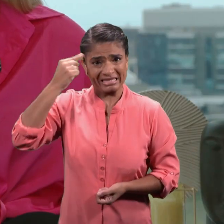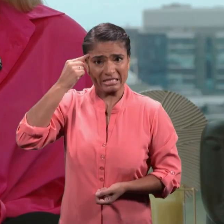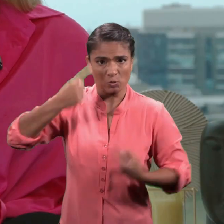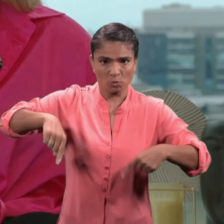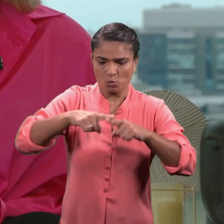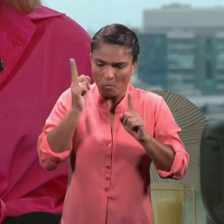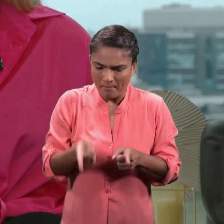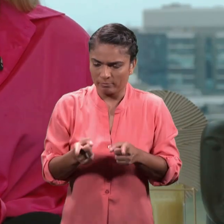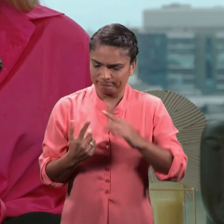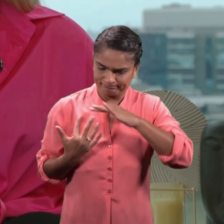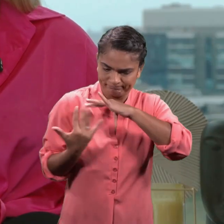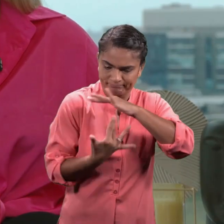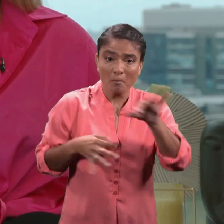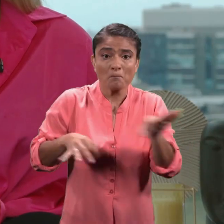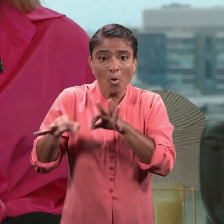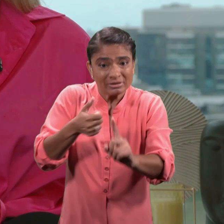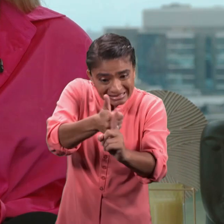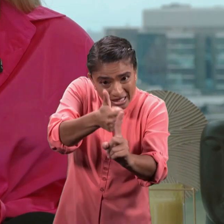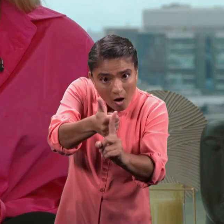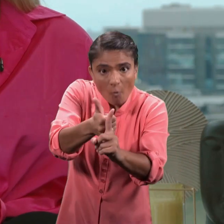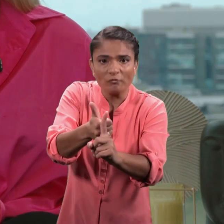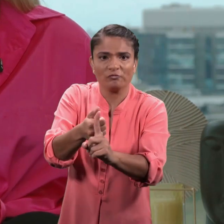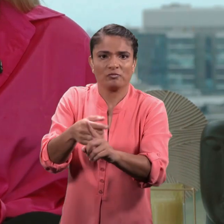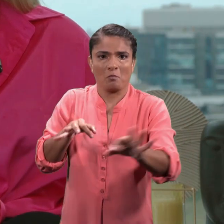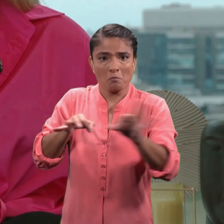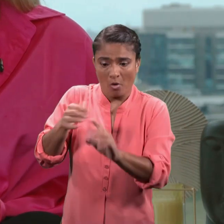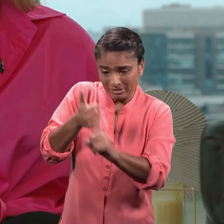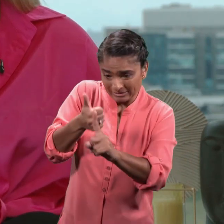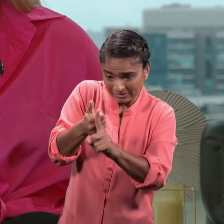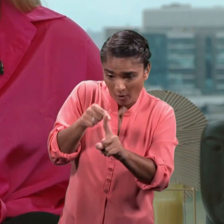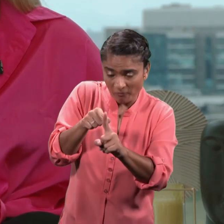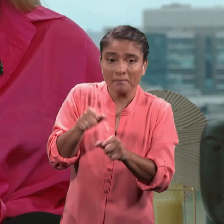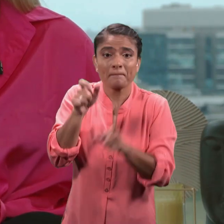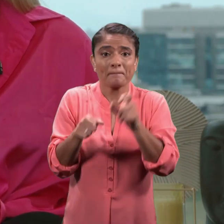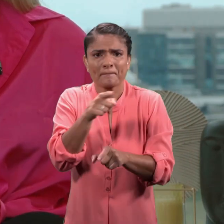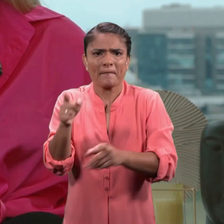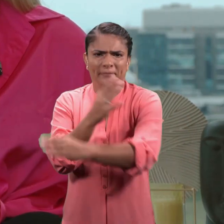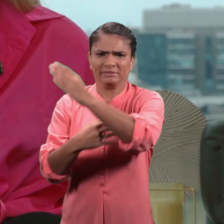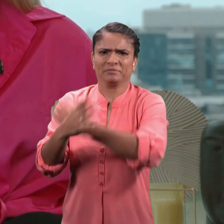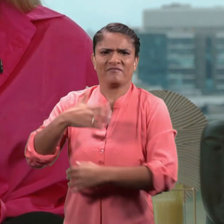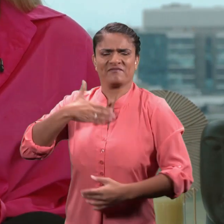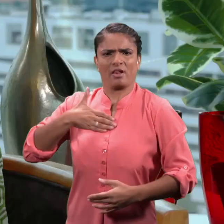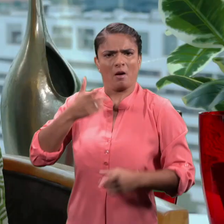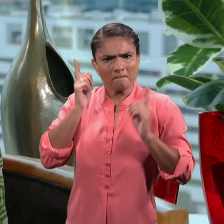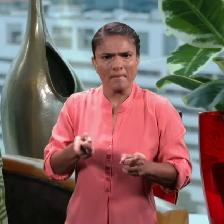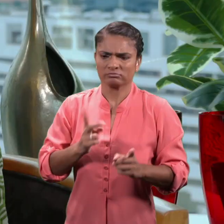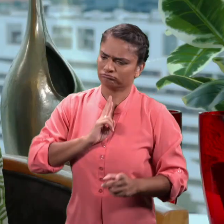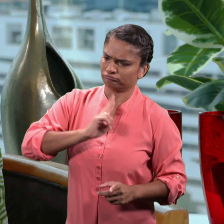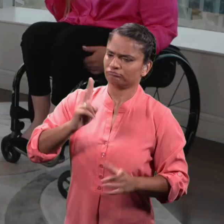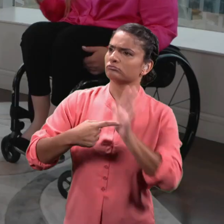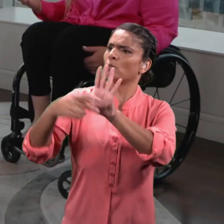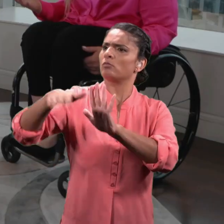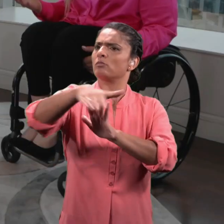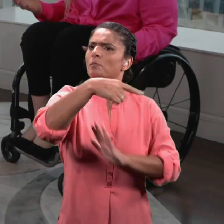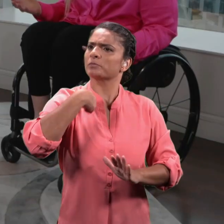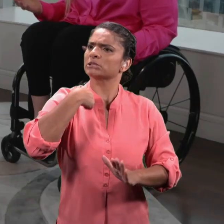it's something that needs to be inspired by the models itself and by the people with disabilities itself. I feel like we have a voice